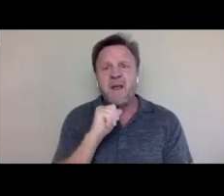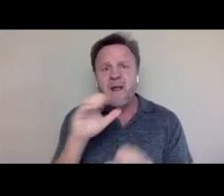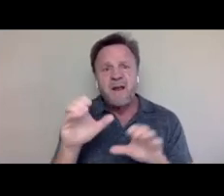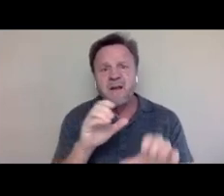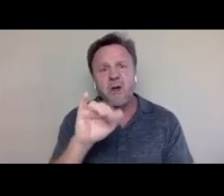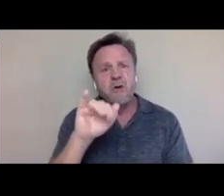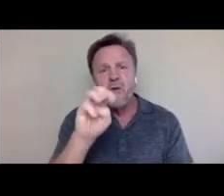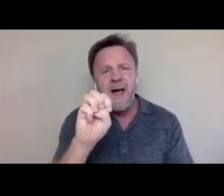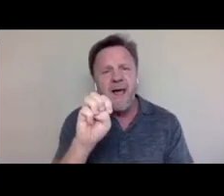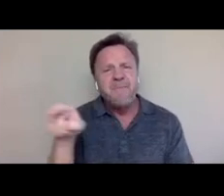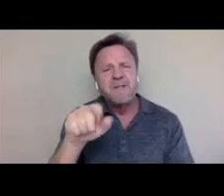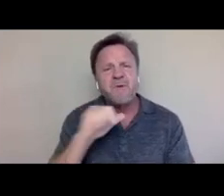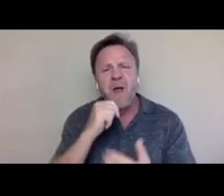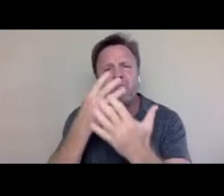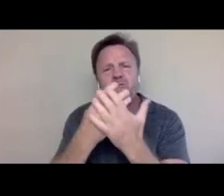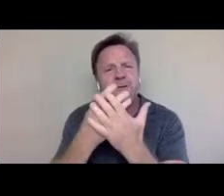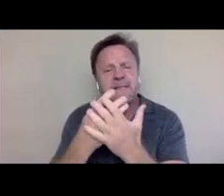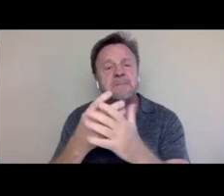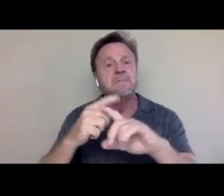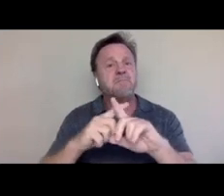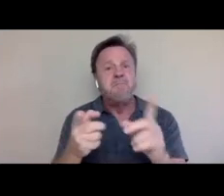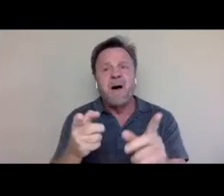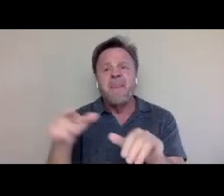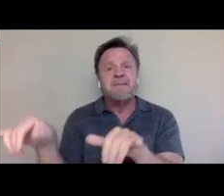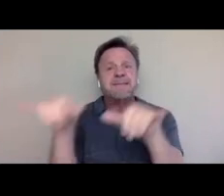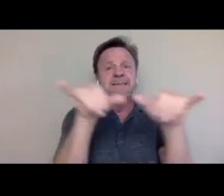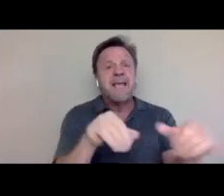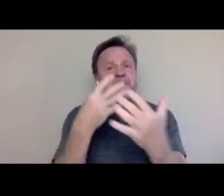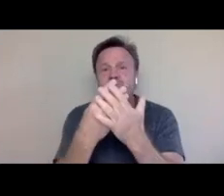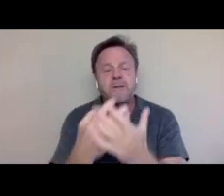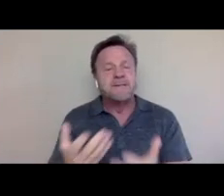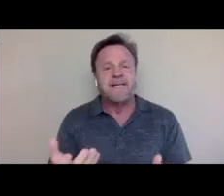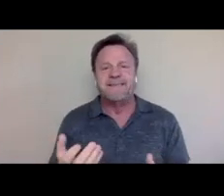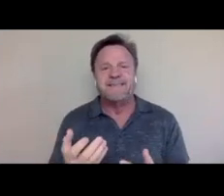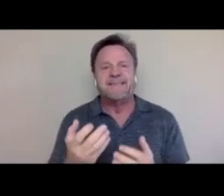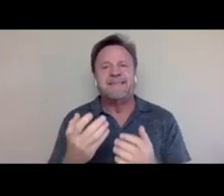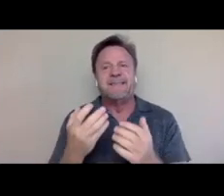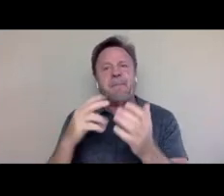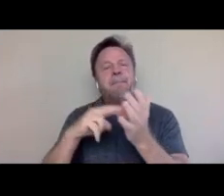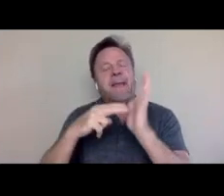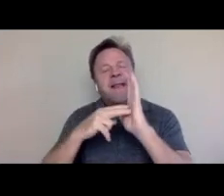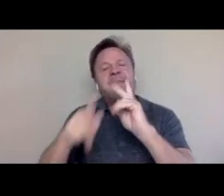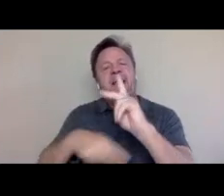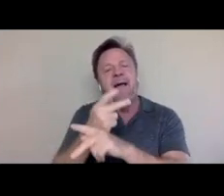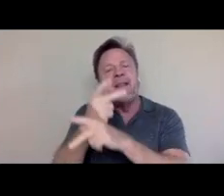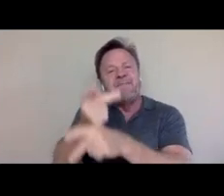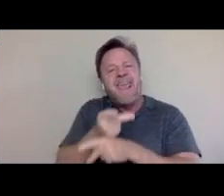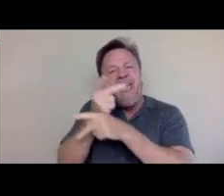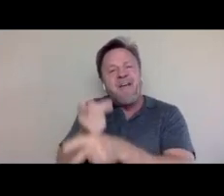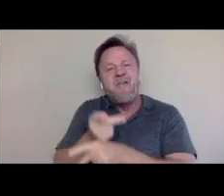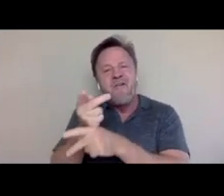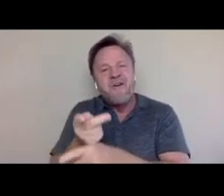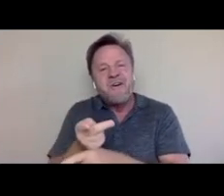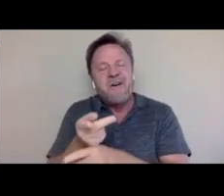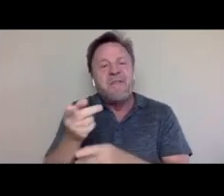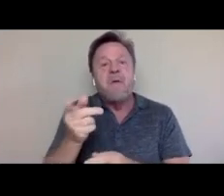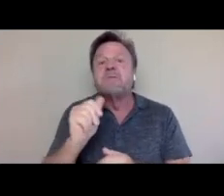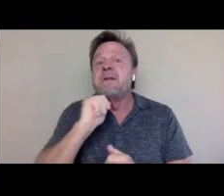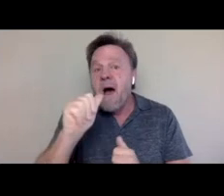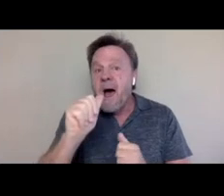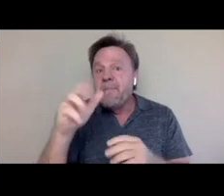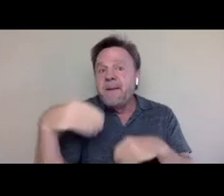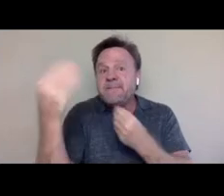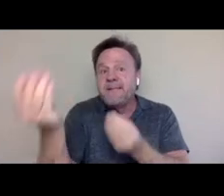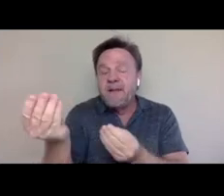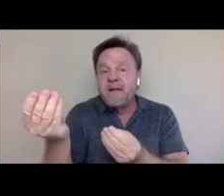not prisons, but they might have well have been prisons in terms of the type of care that was not being provided,